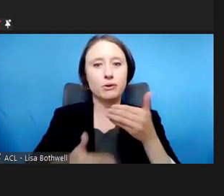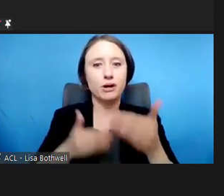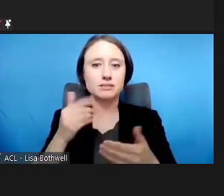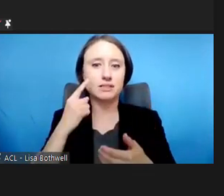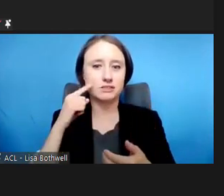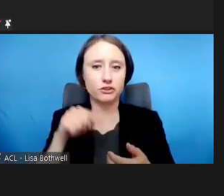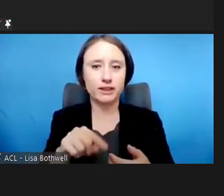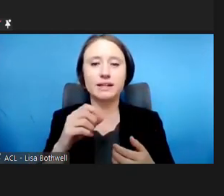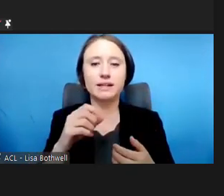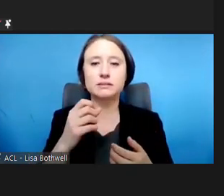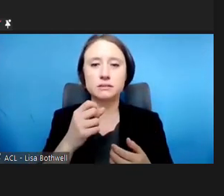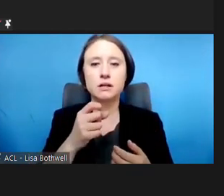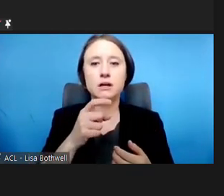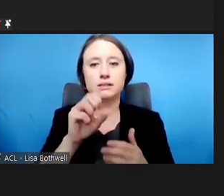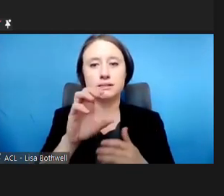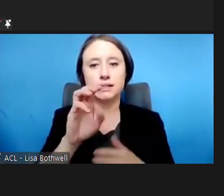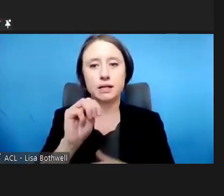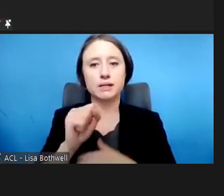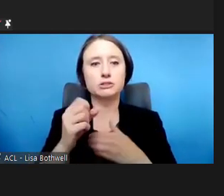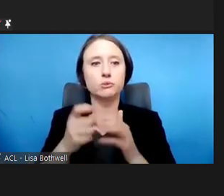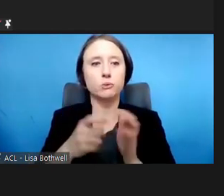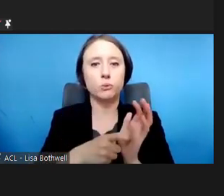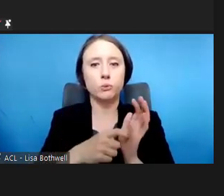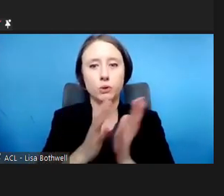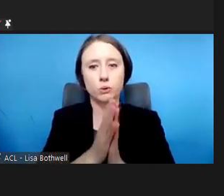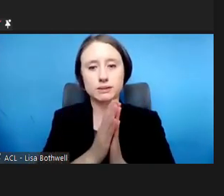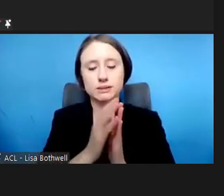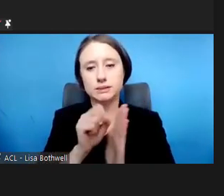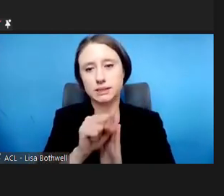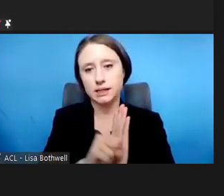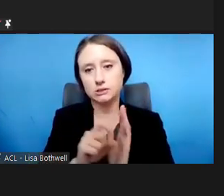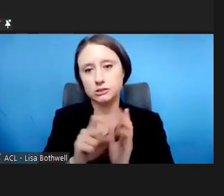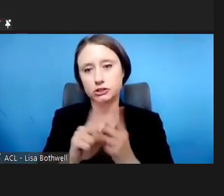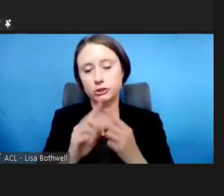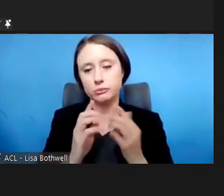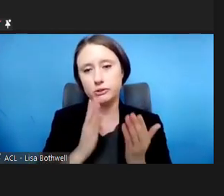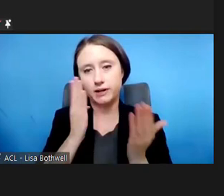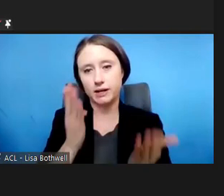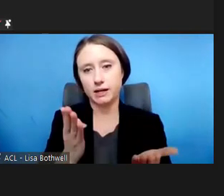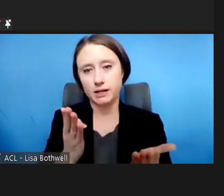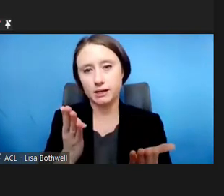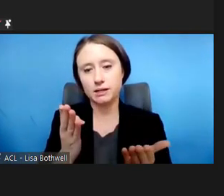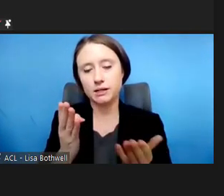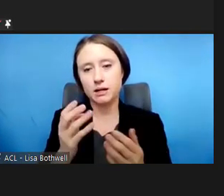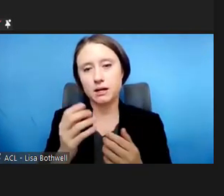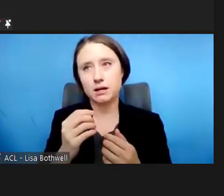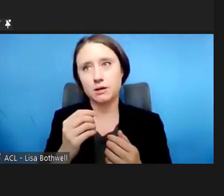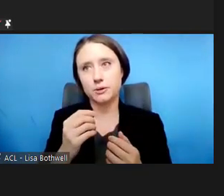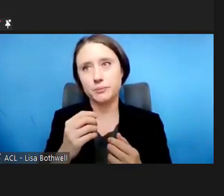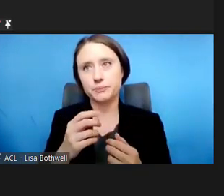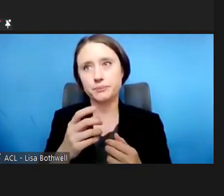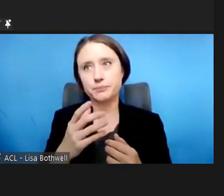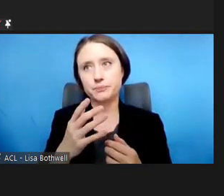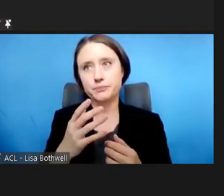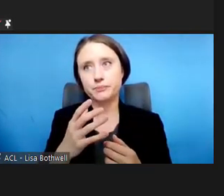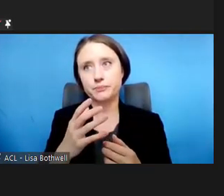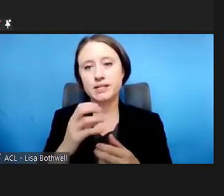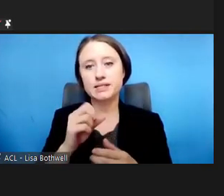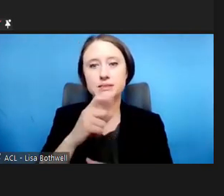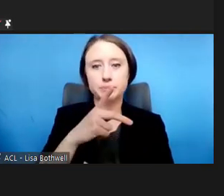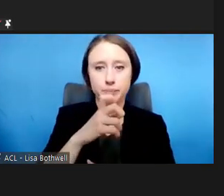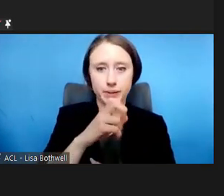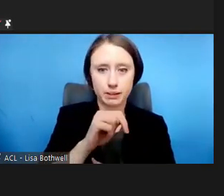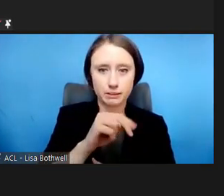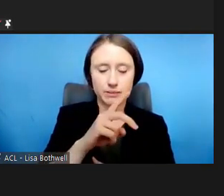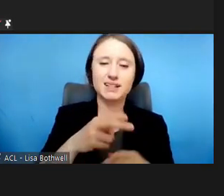So right now we are in the middle of a process for this where CMS has requested states provide